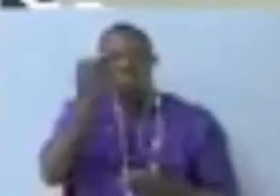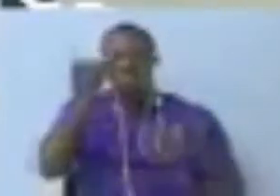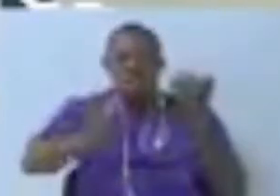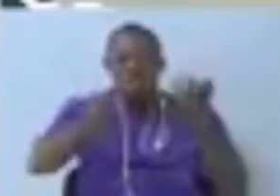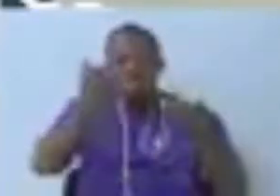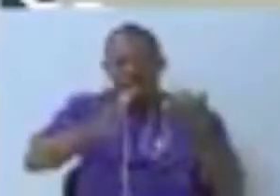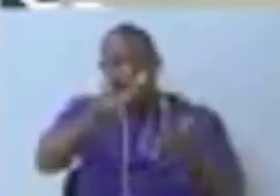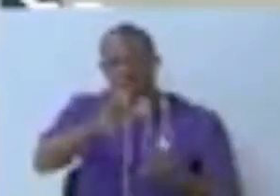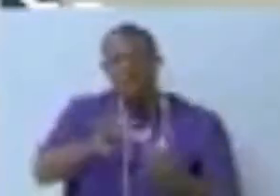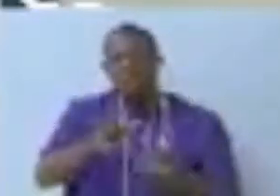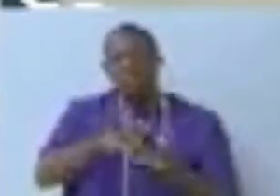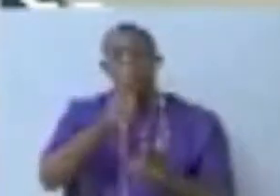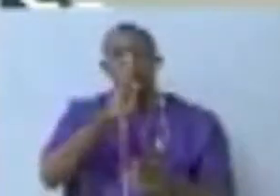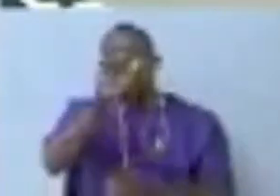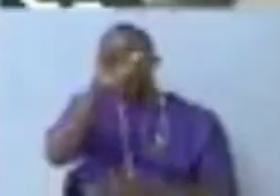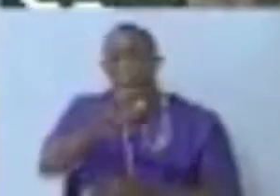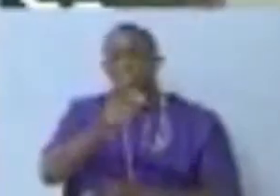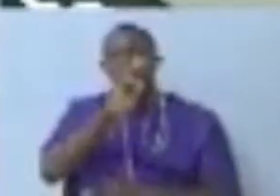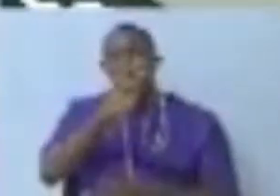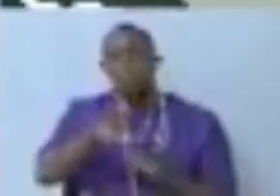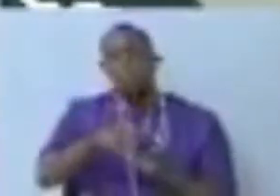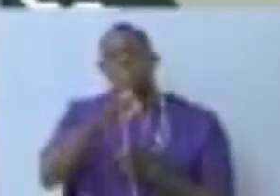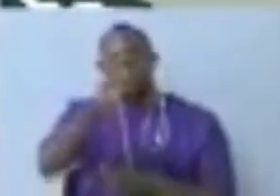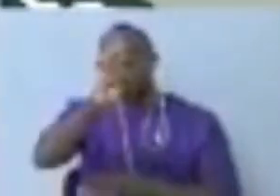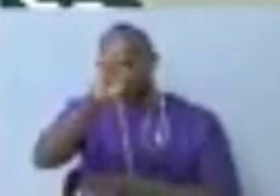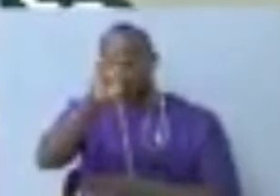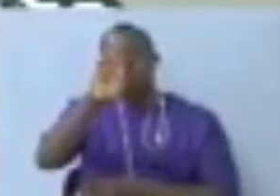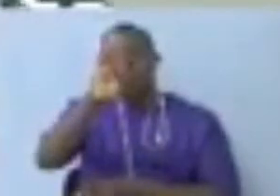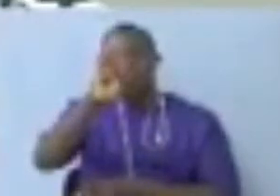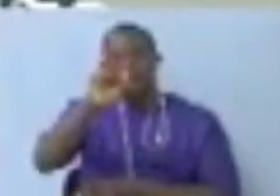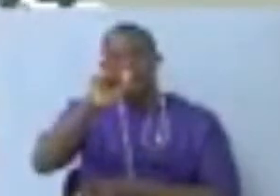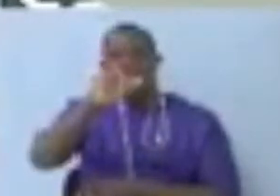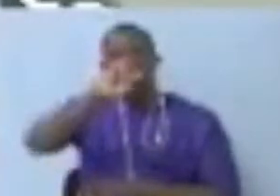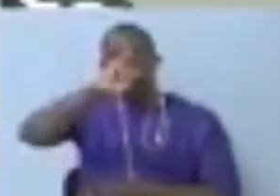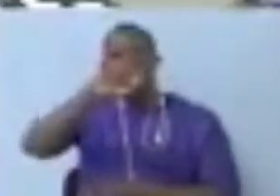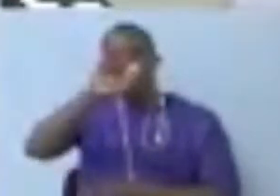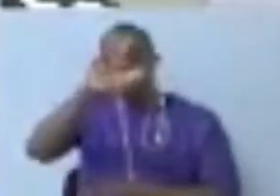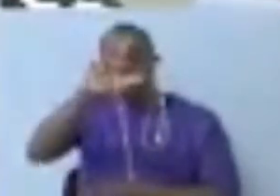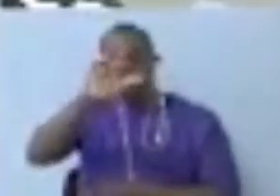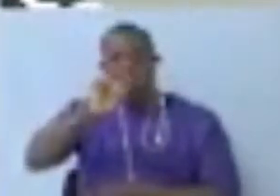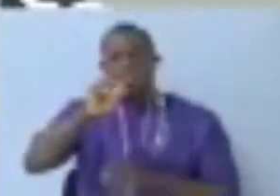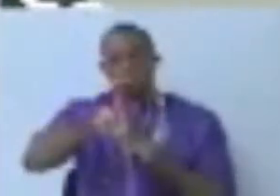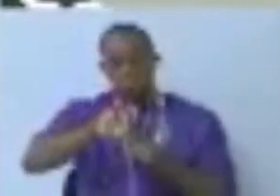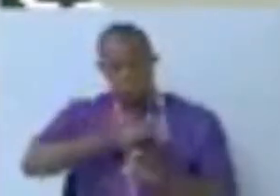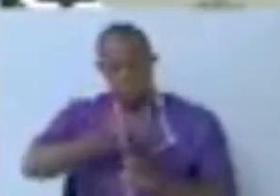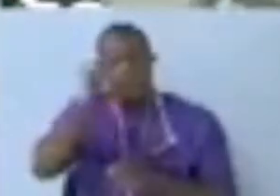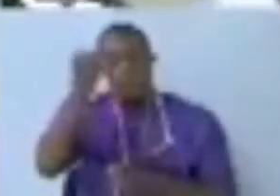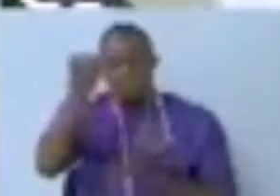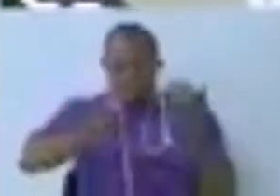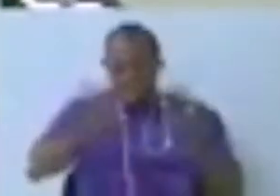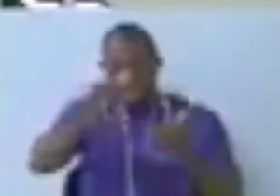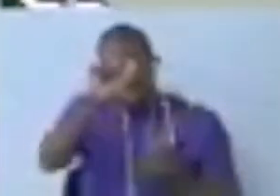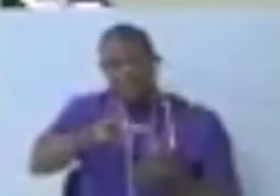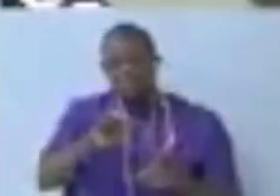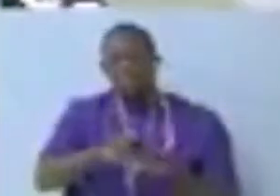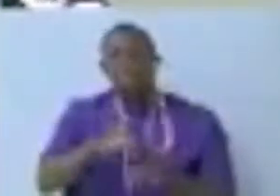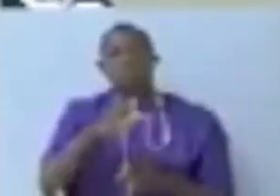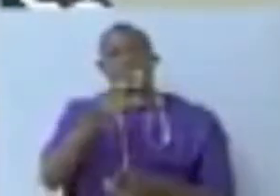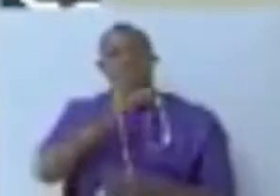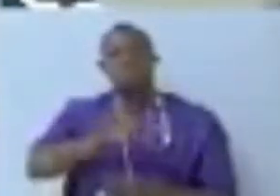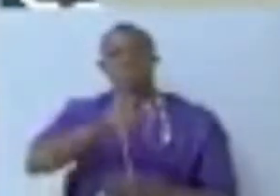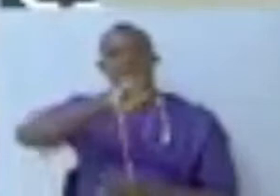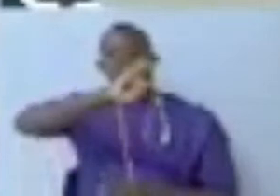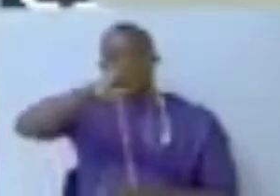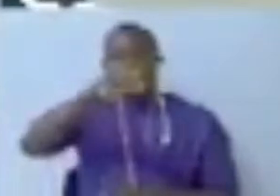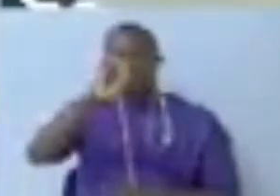late Bubajao. Bubajao la driver so kumanino. Mr. Jobarteh, the fact that Mr. Jawe was